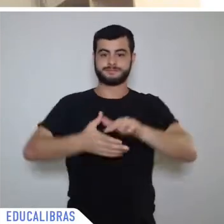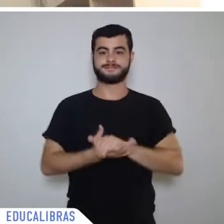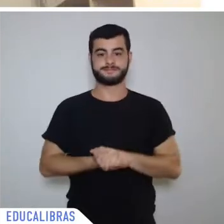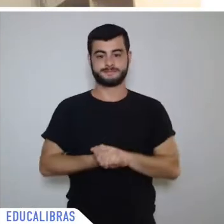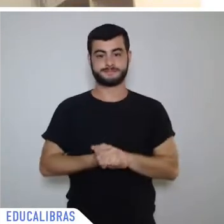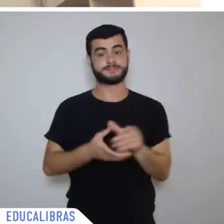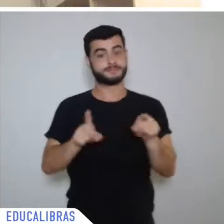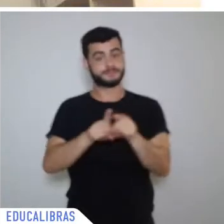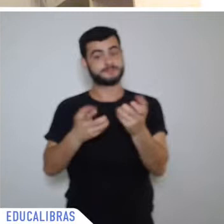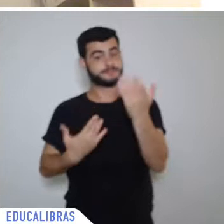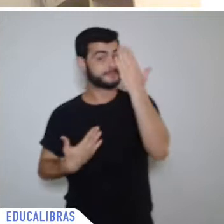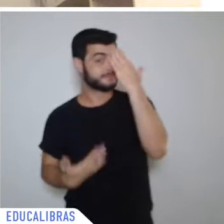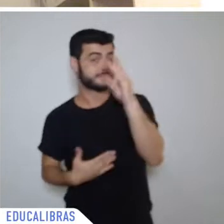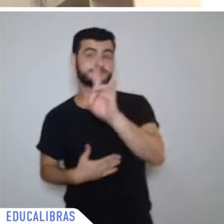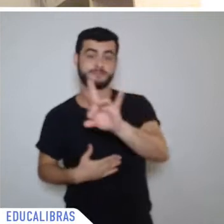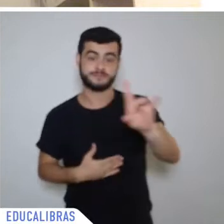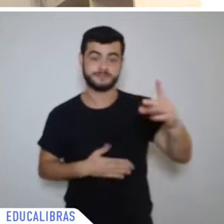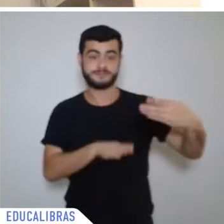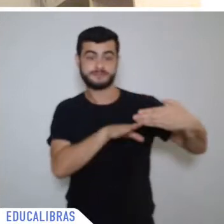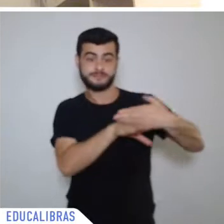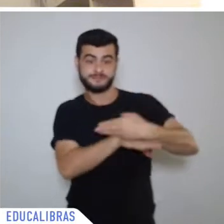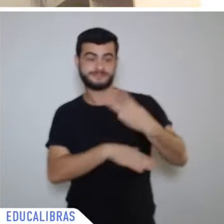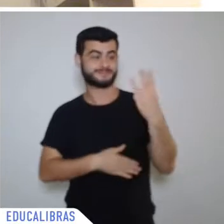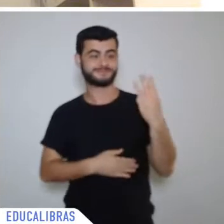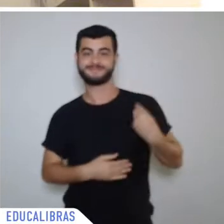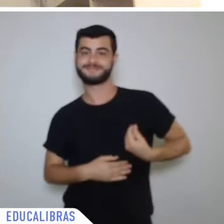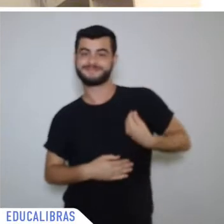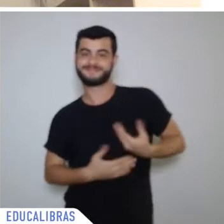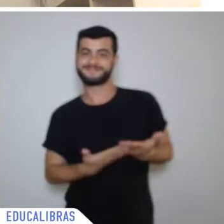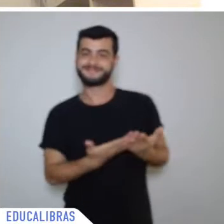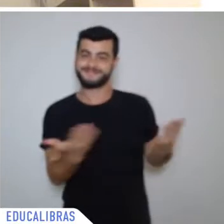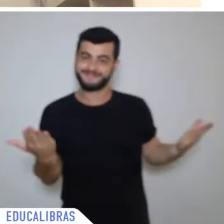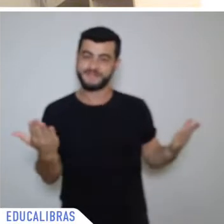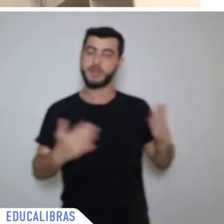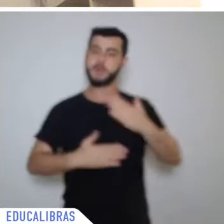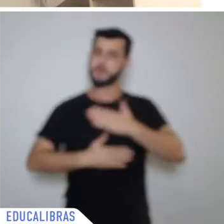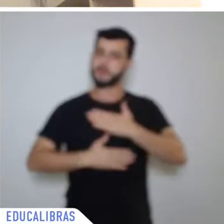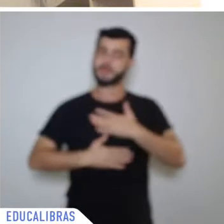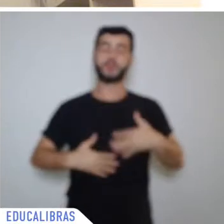Sciences Po Paris. And first of all, I'd like to thank you for being here.